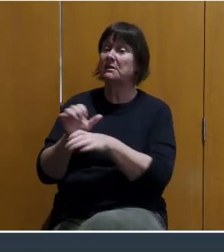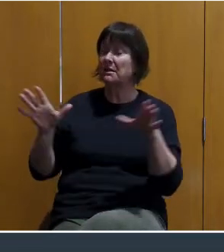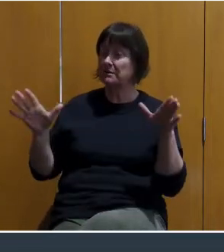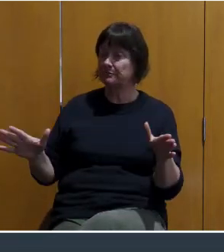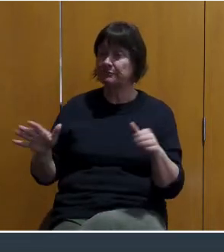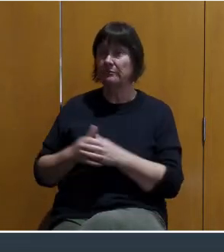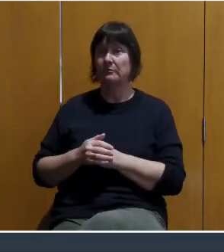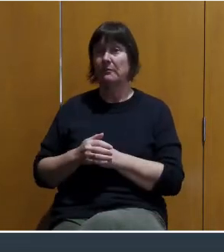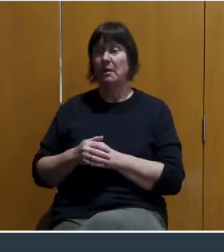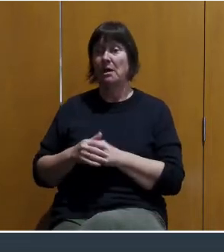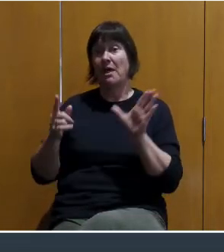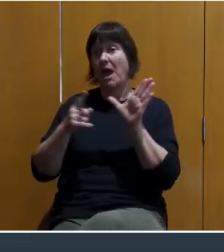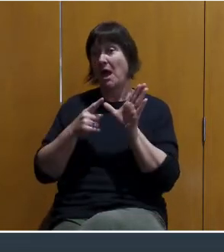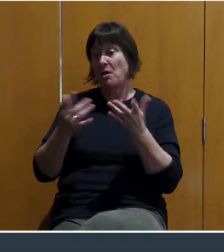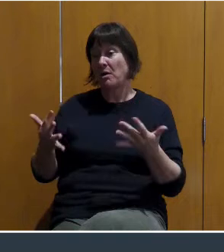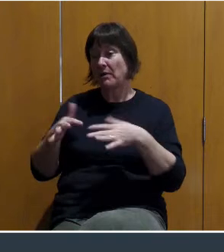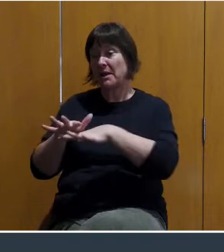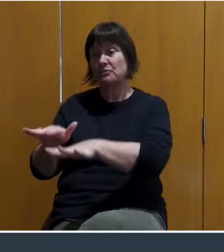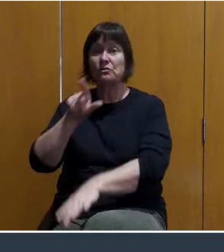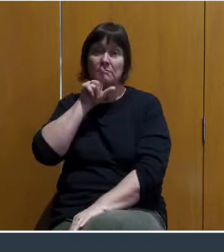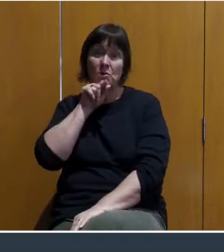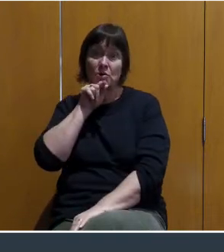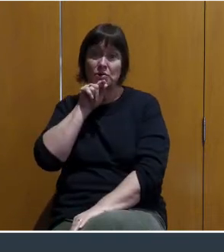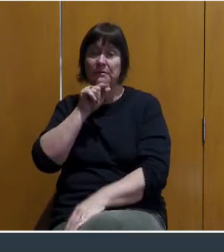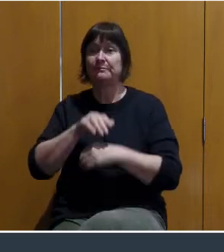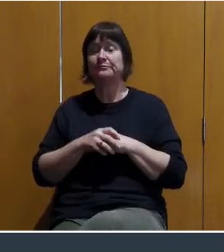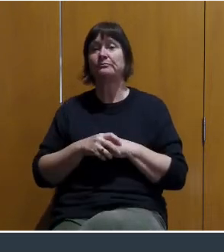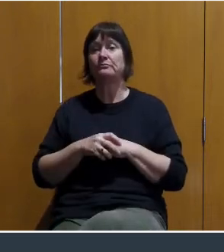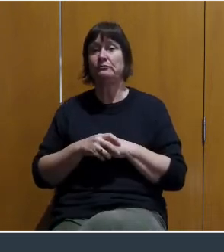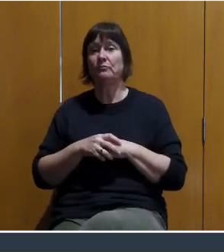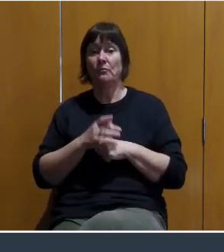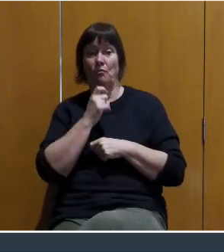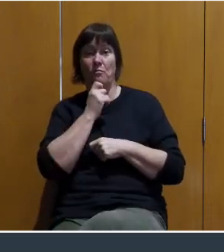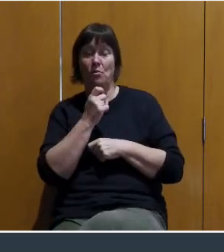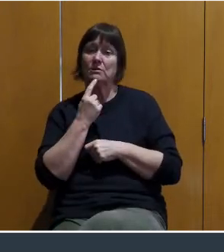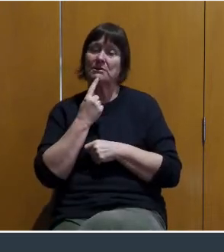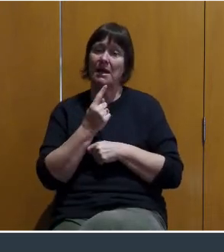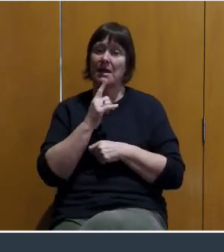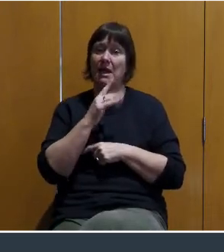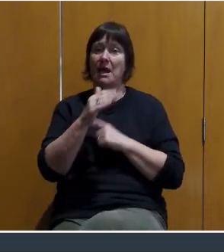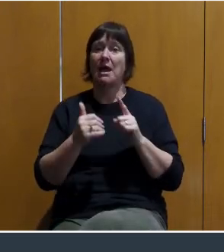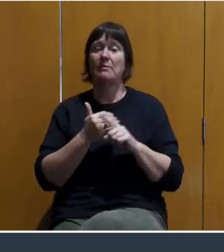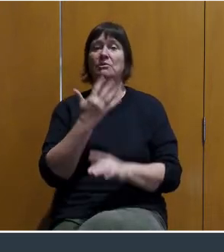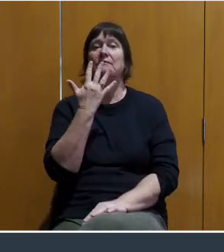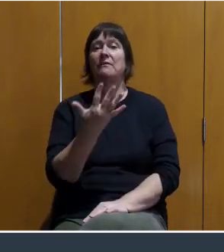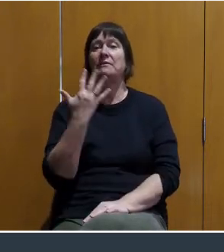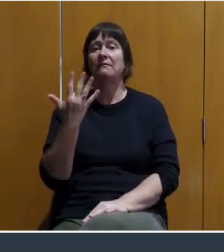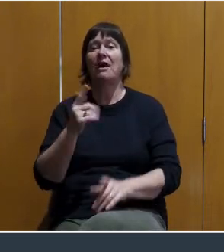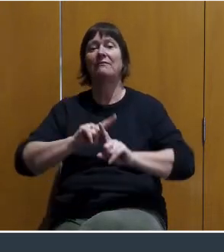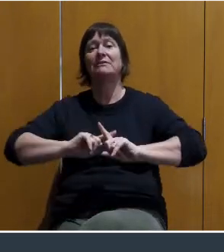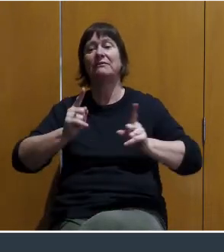the birds of Ahriri Estuary. So it's written in reports that there are up to 55